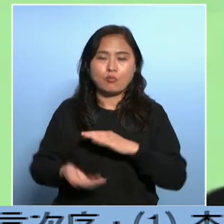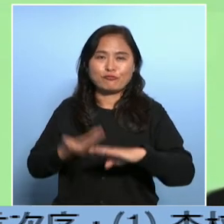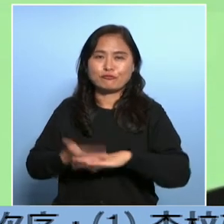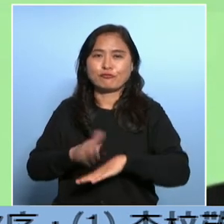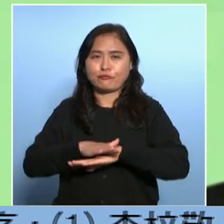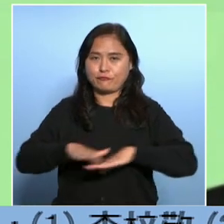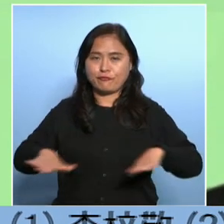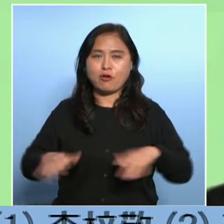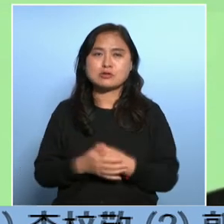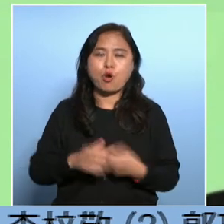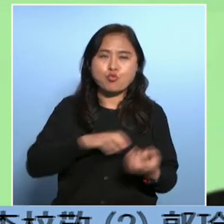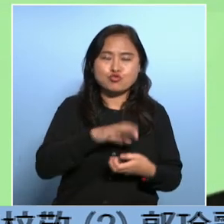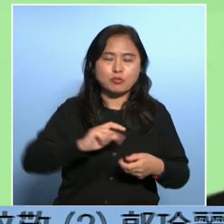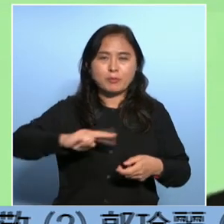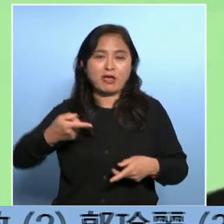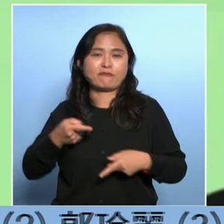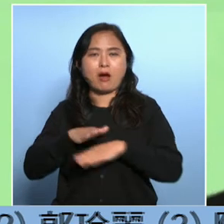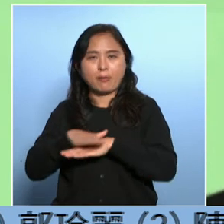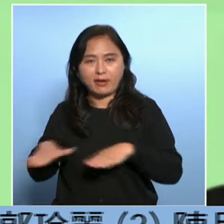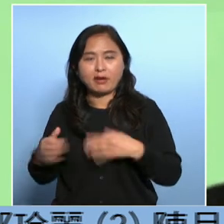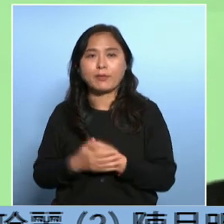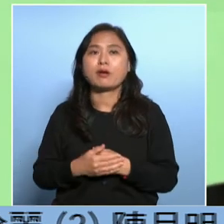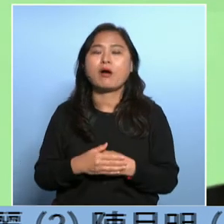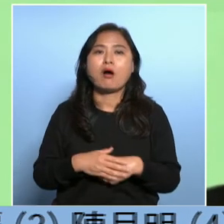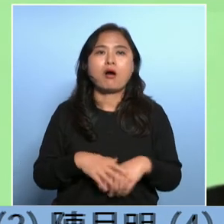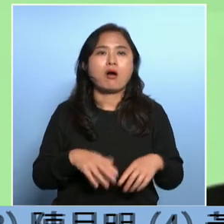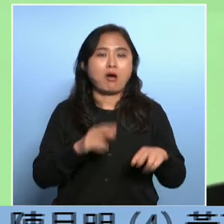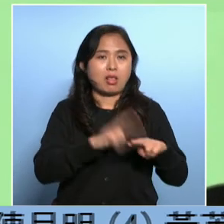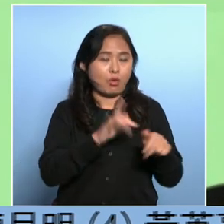the improvement to the electoral system, and that's why we